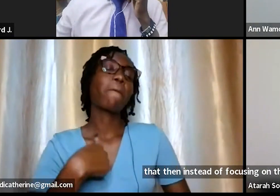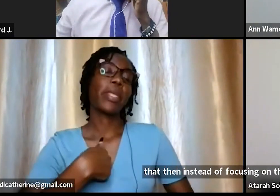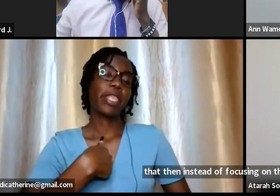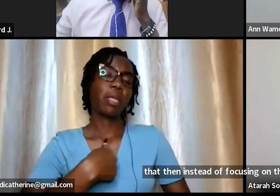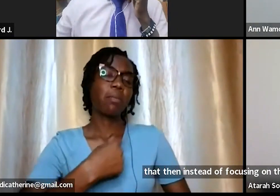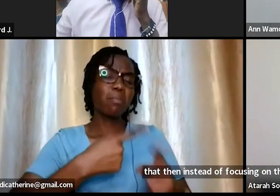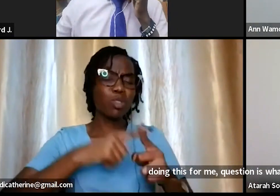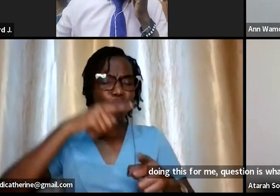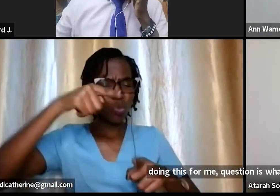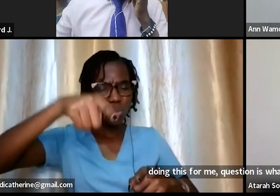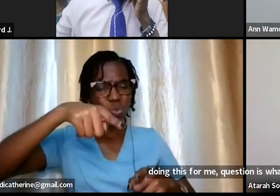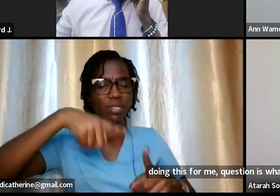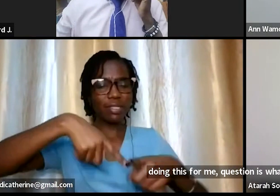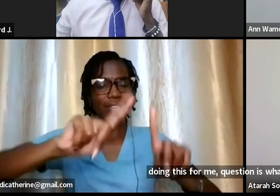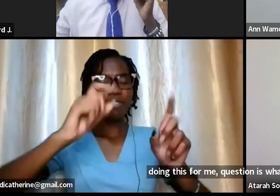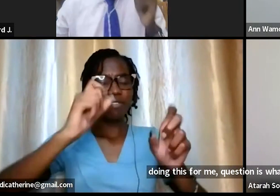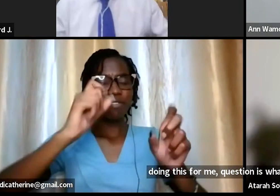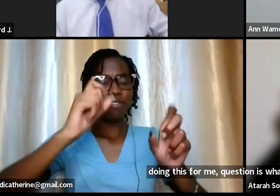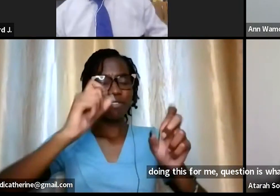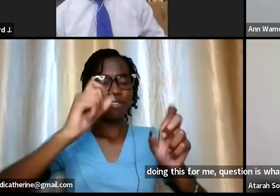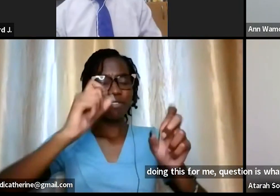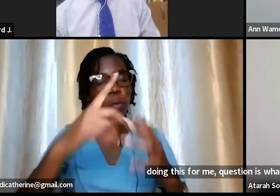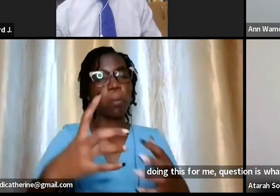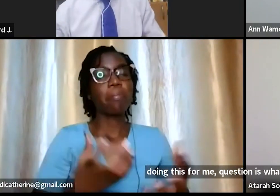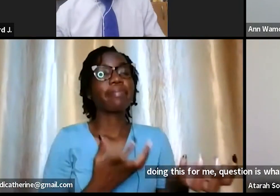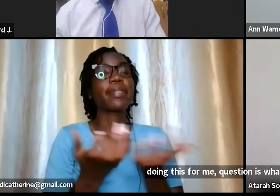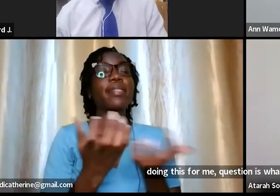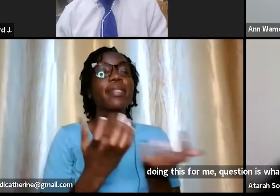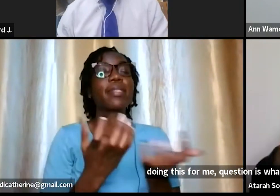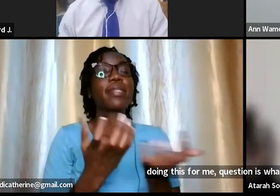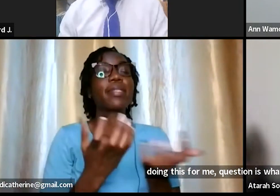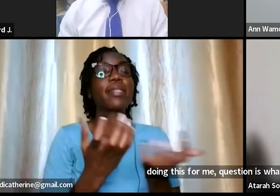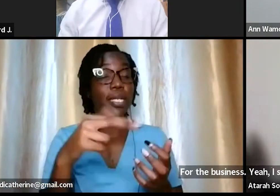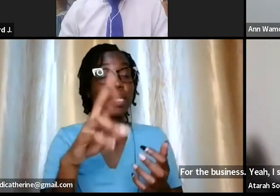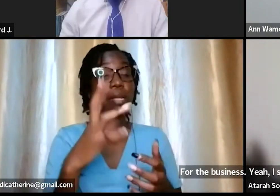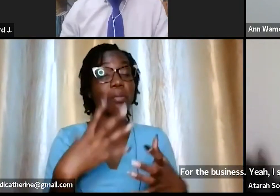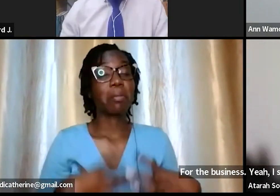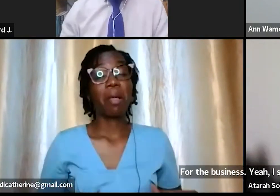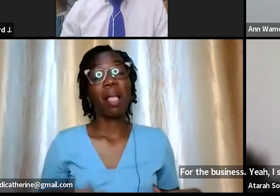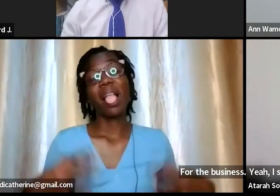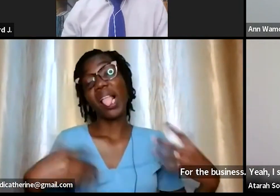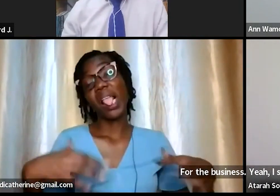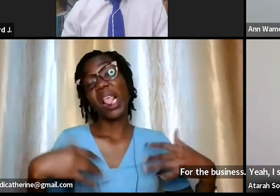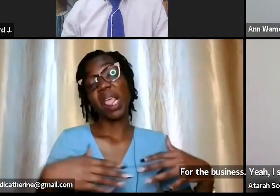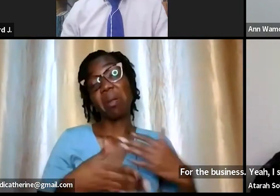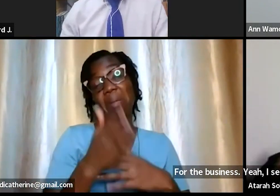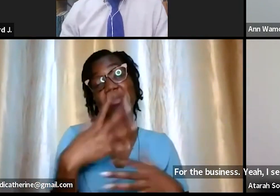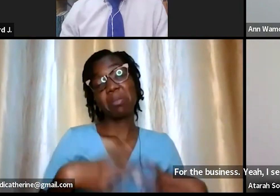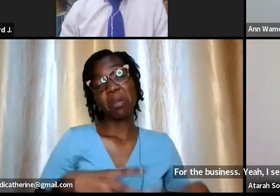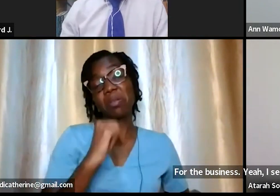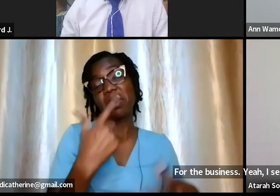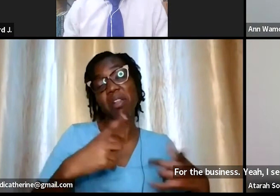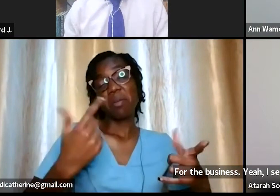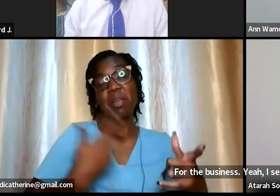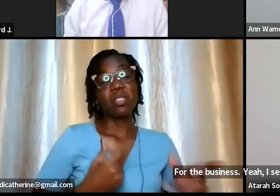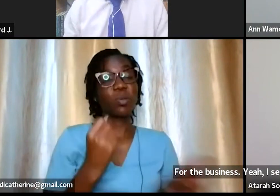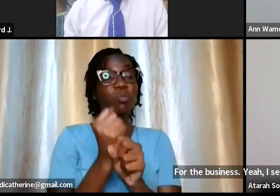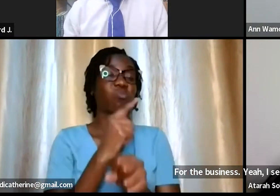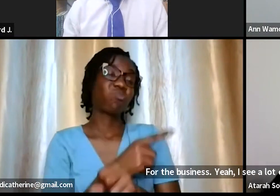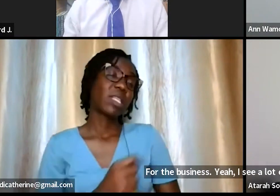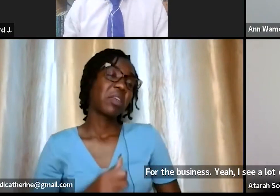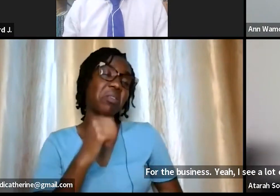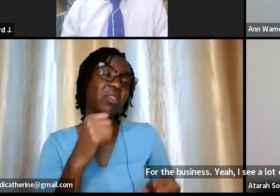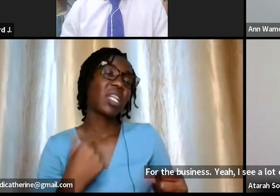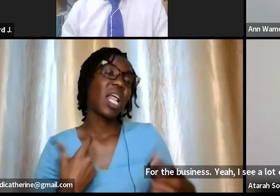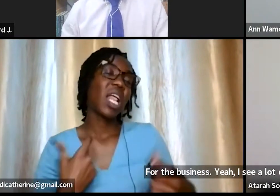doing for the business? Yeah, I see a lot of HR people saying, oh my God, these people don't allow us to do this. They never allow us to go for team